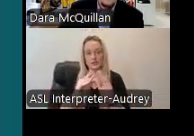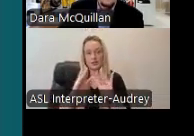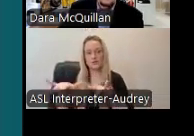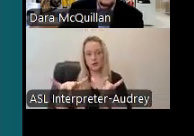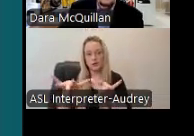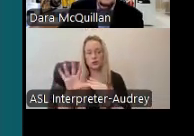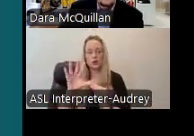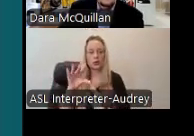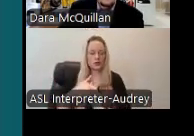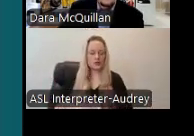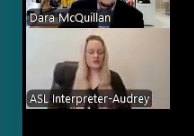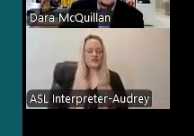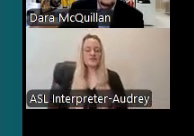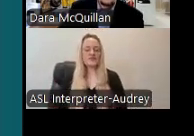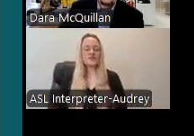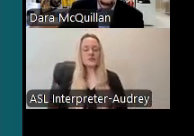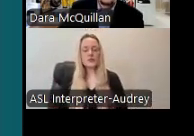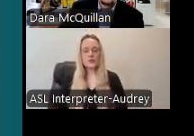recorded.